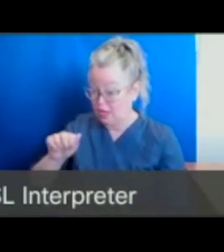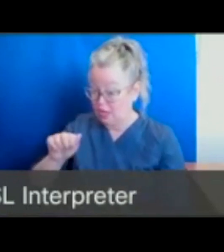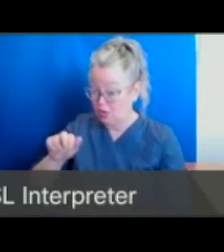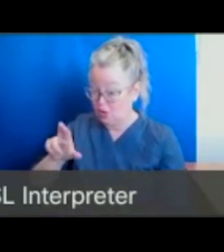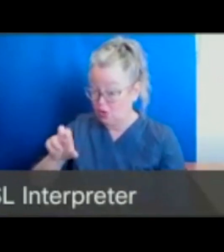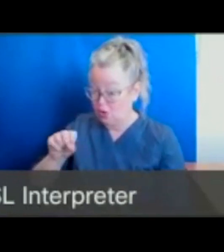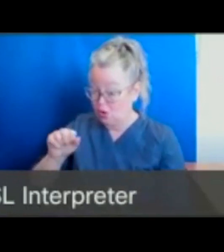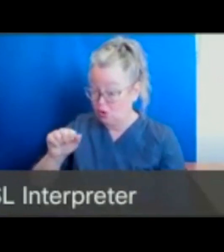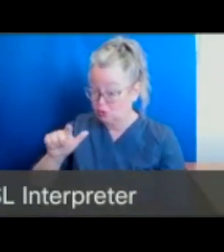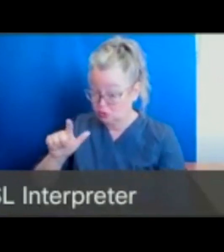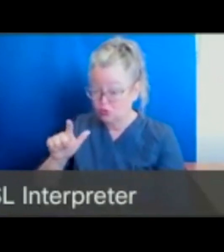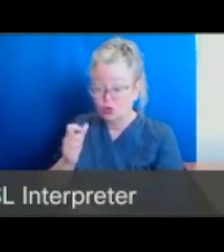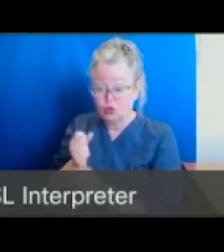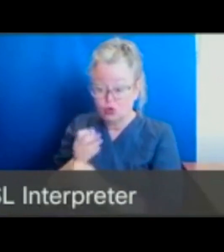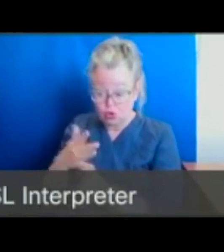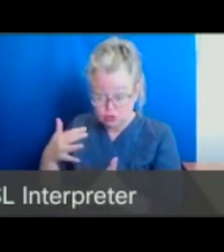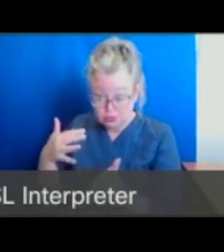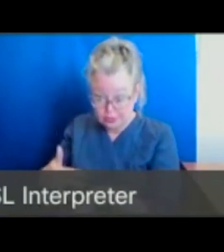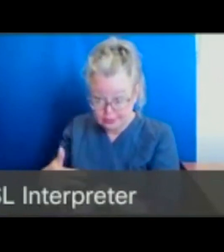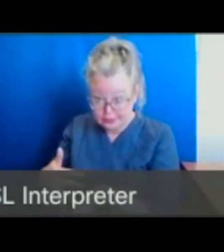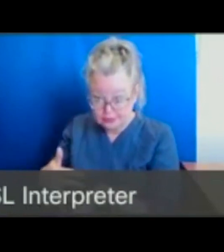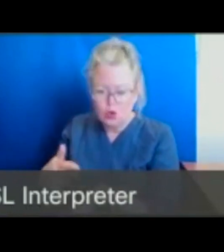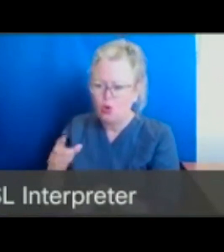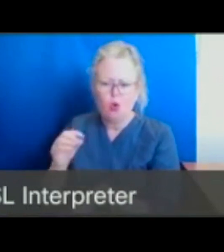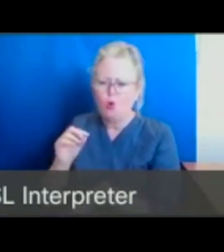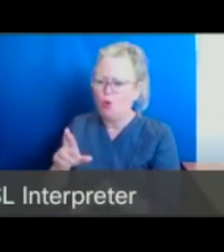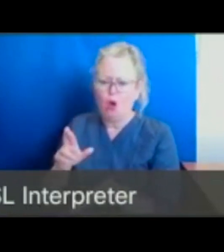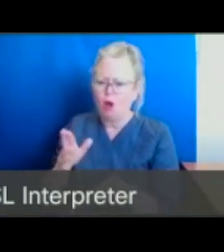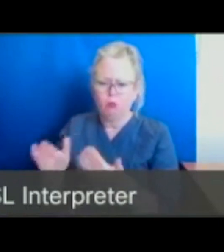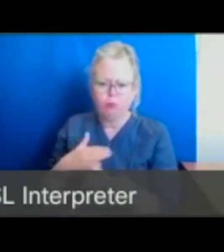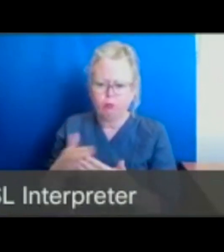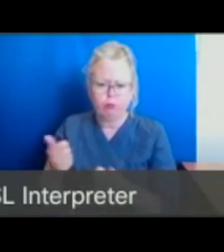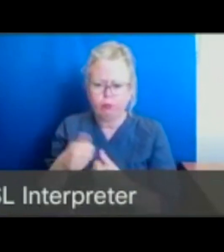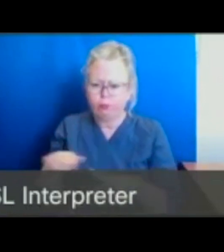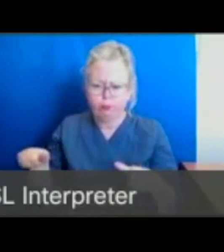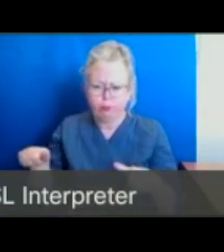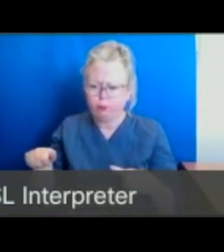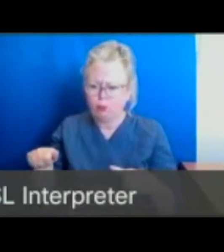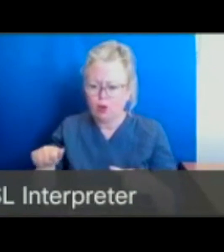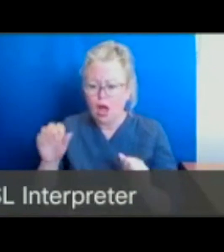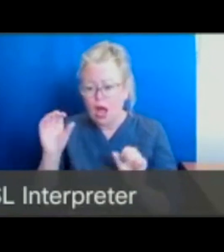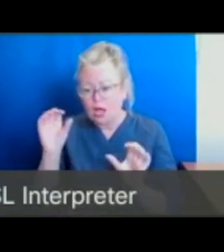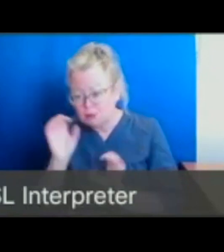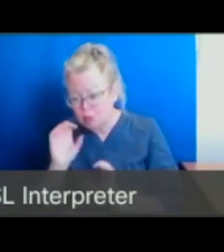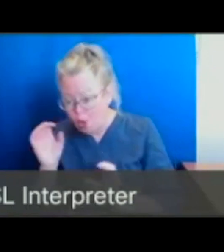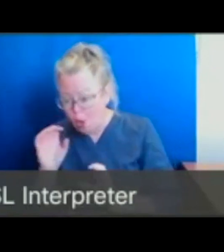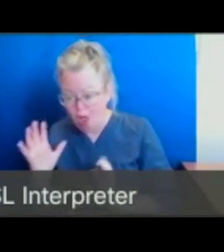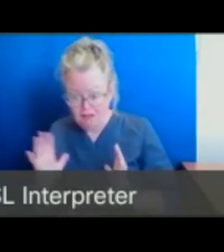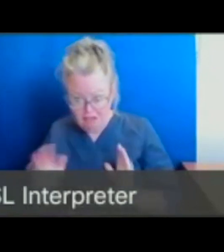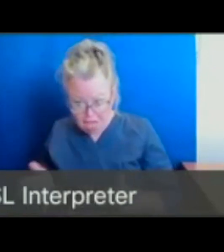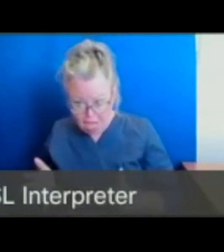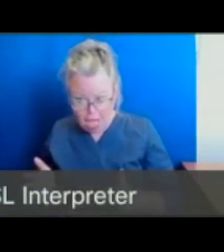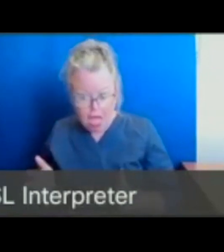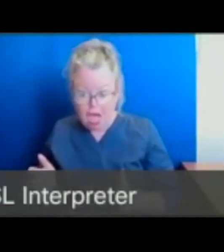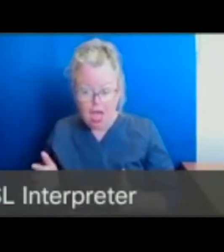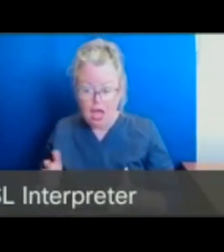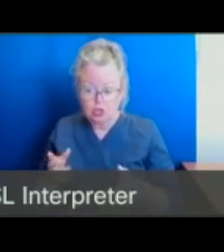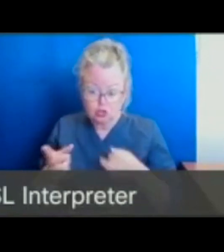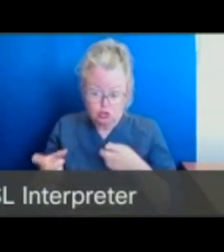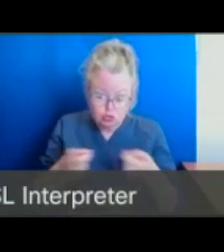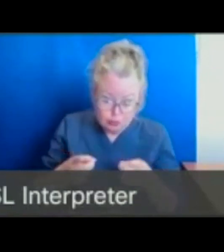studies, or is it equally weighted across from causal or exploratory or other types of descriptive